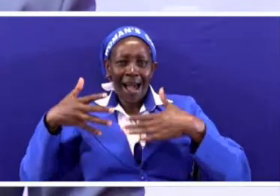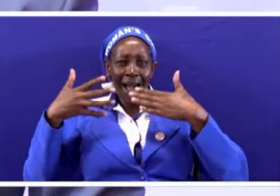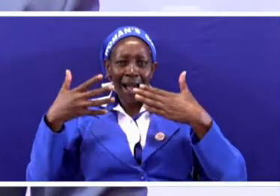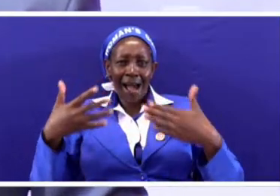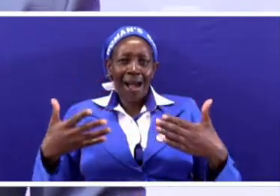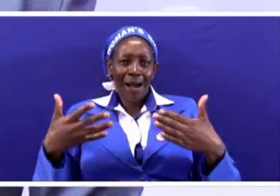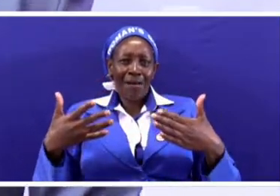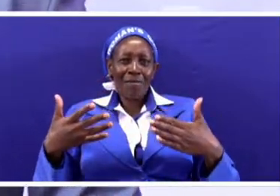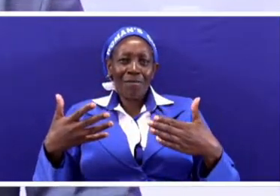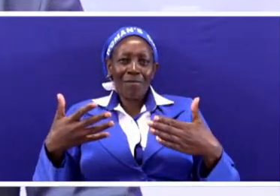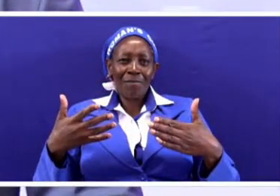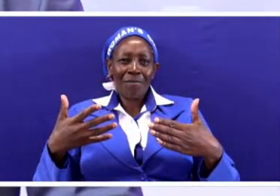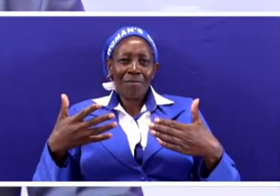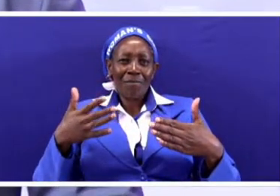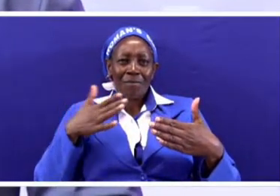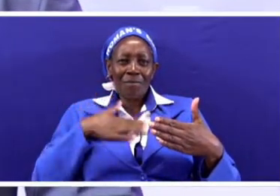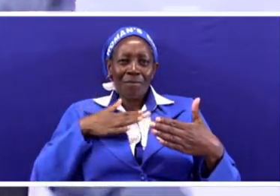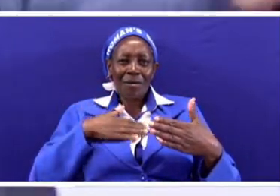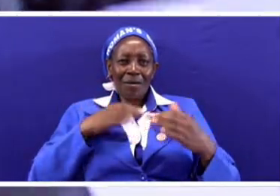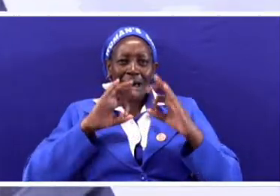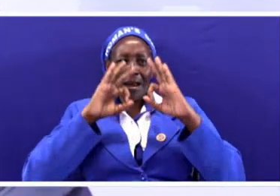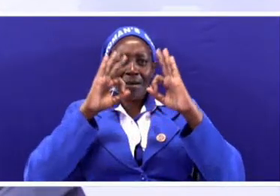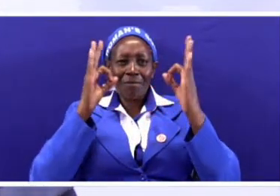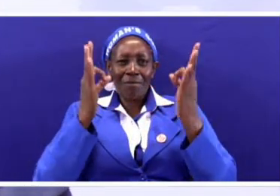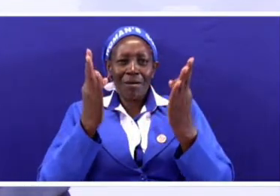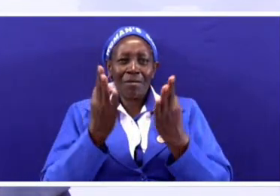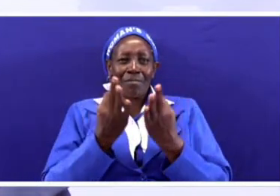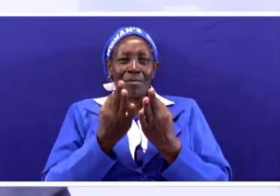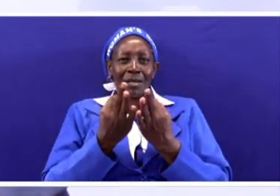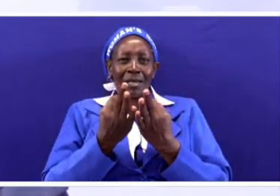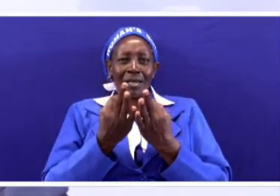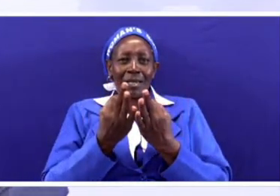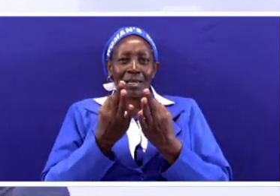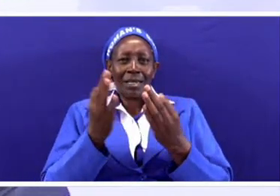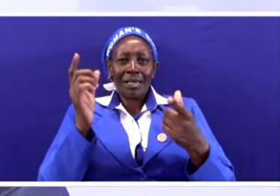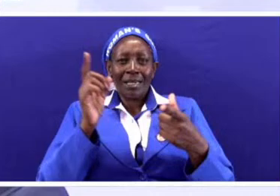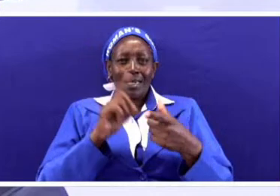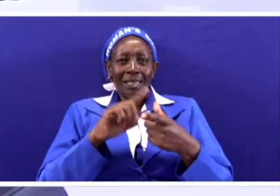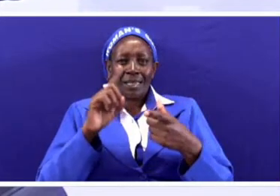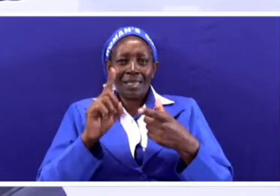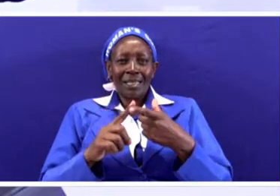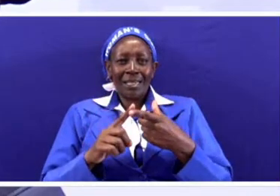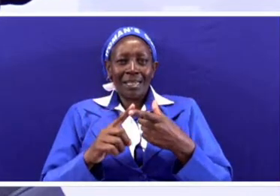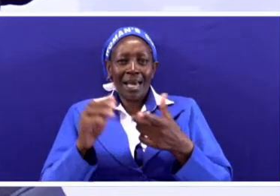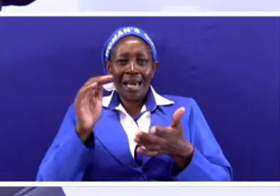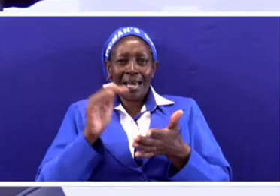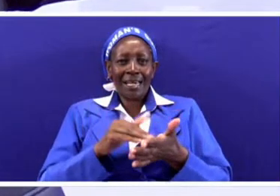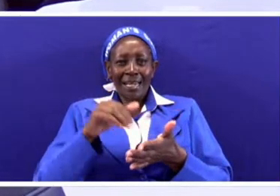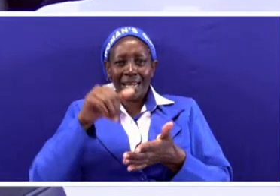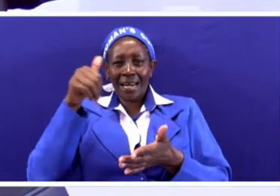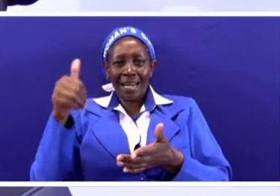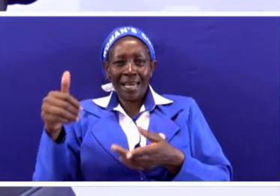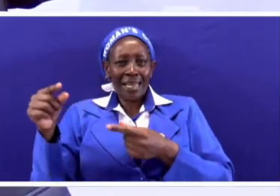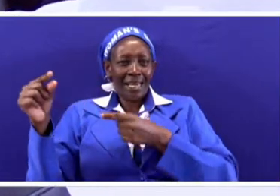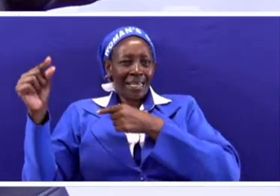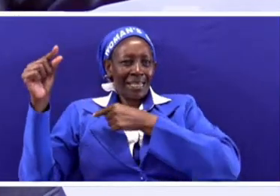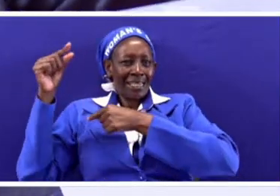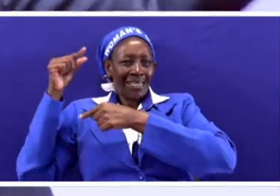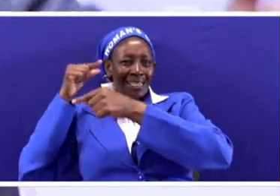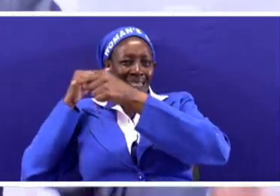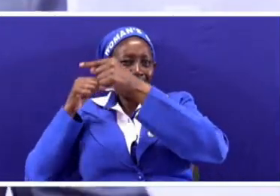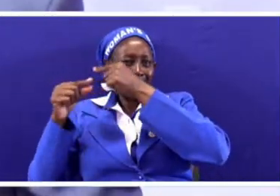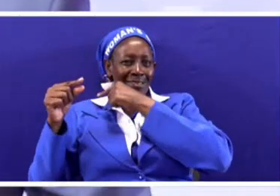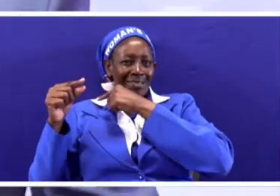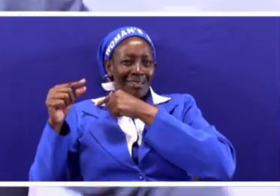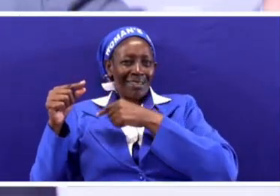I and my family will serve the Lord. Then on the other hand, you say, there arose another generation that did not serve the Lord. That did not. And I